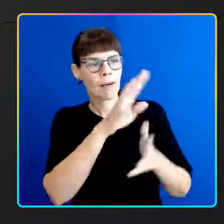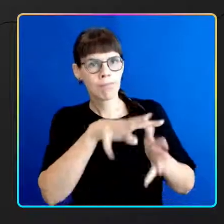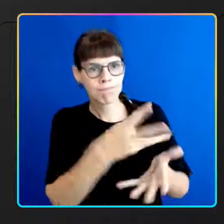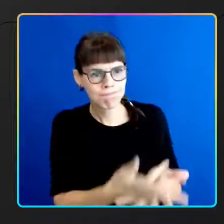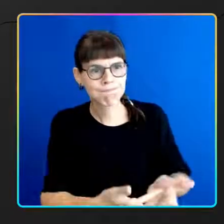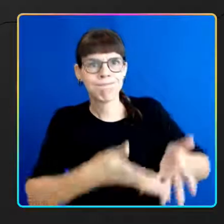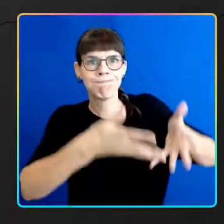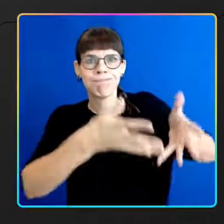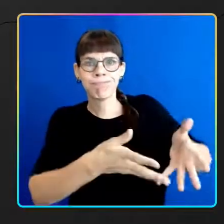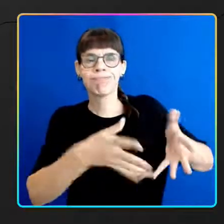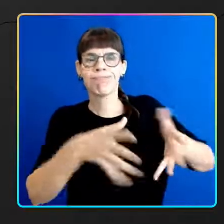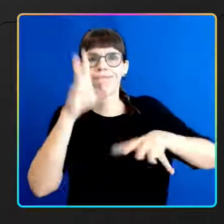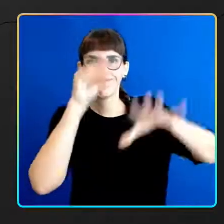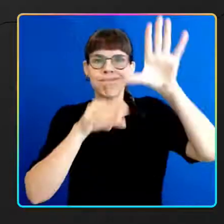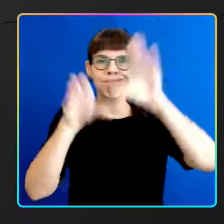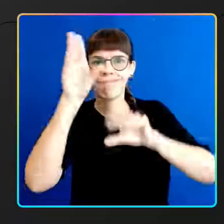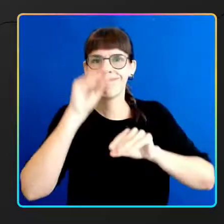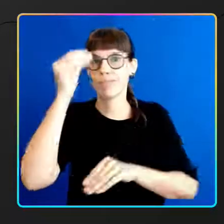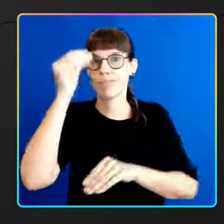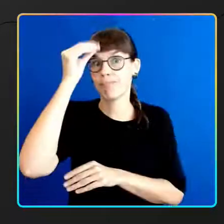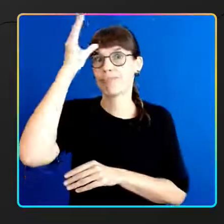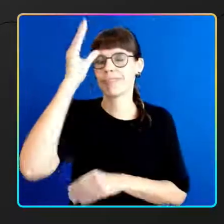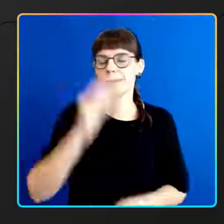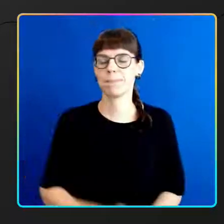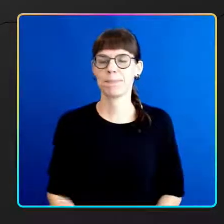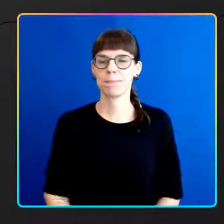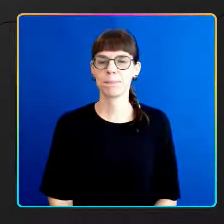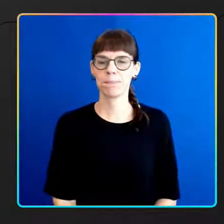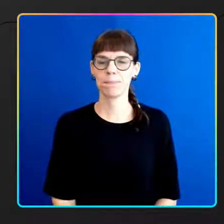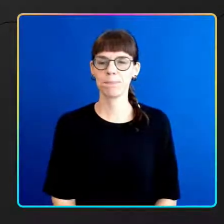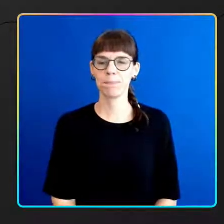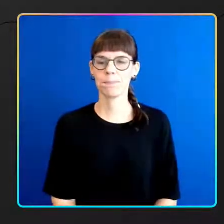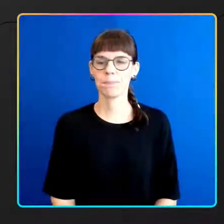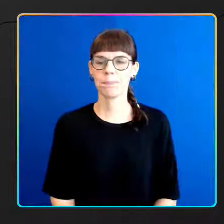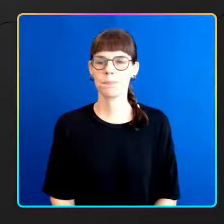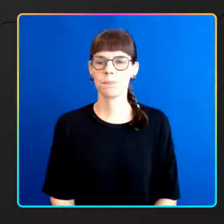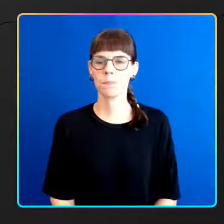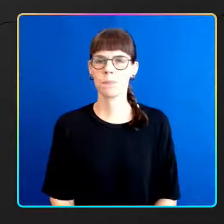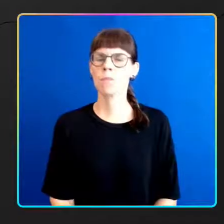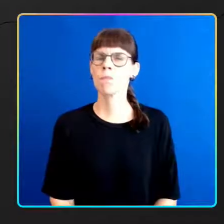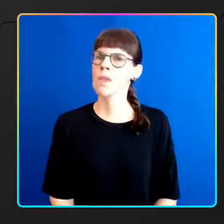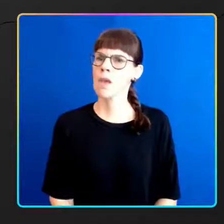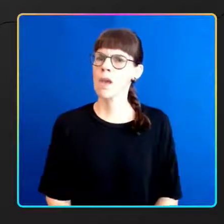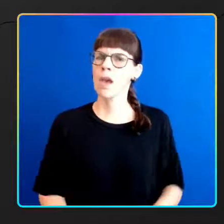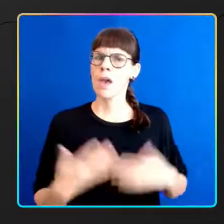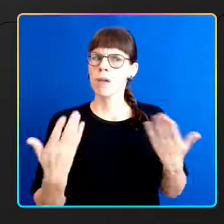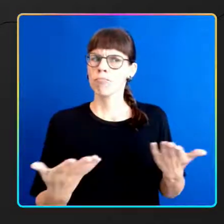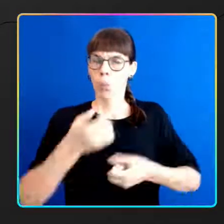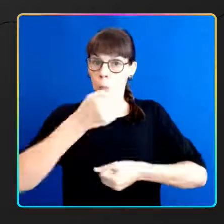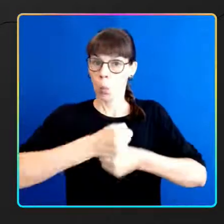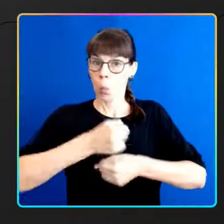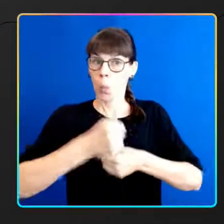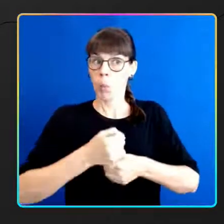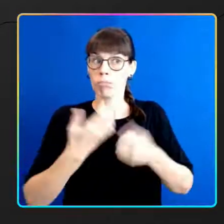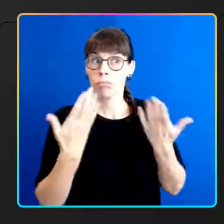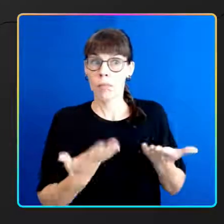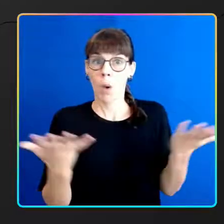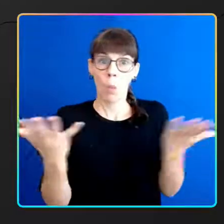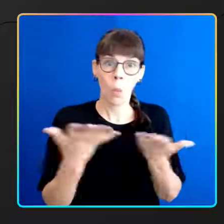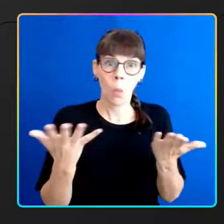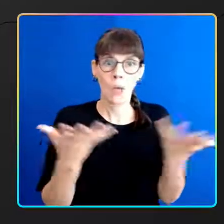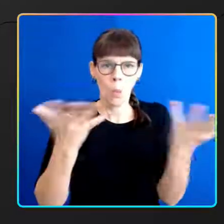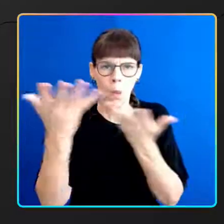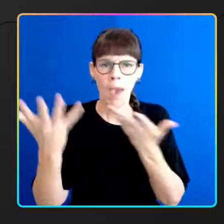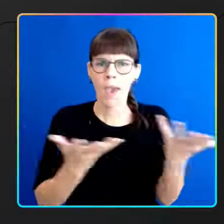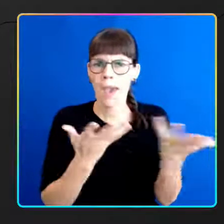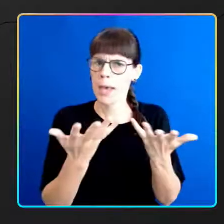That's very cool. And what does the day job look like? What are you currently working on? Where are you working at? Tell us a bit more